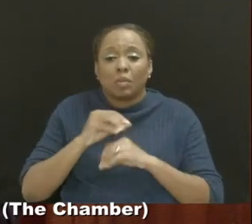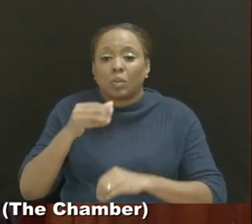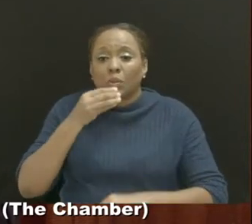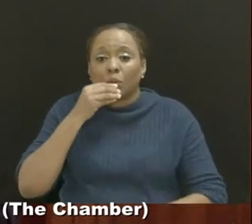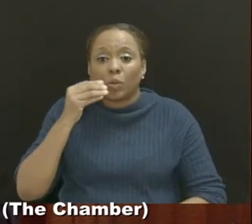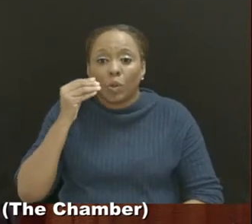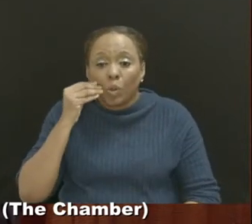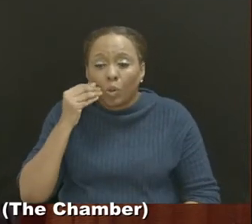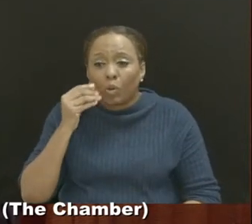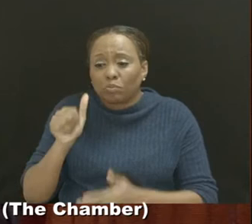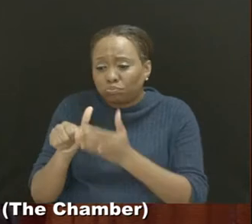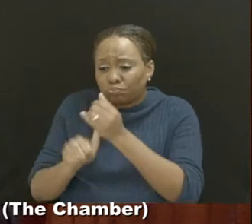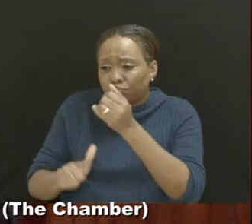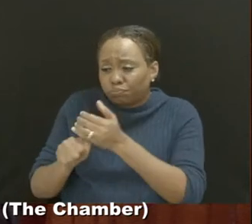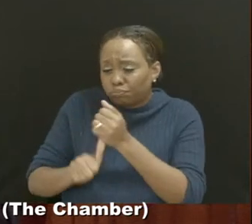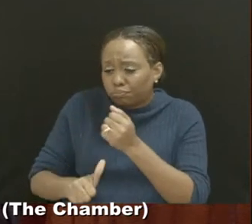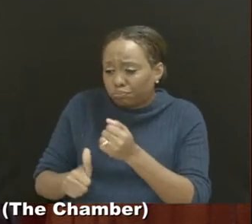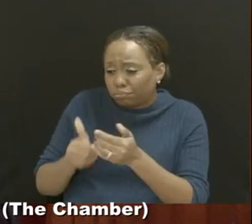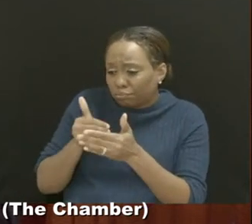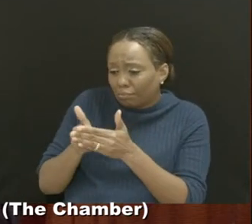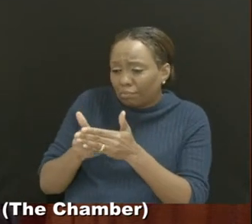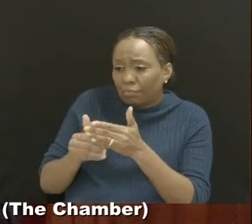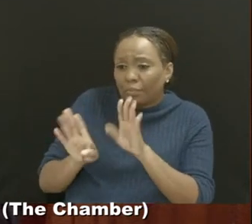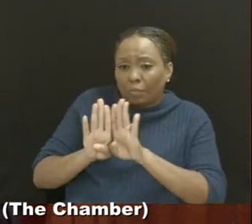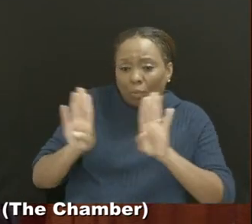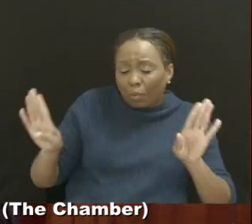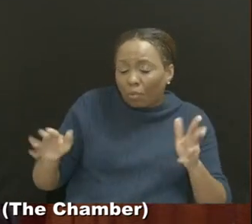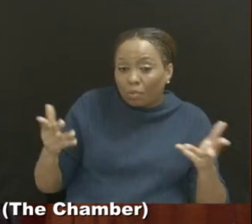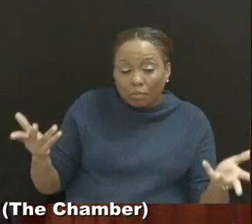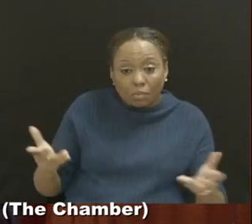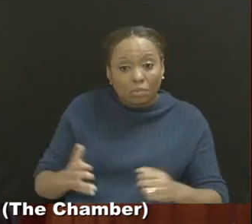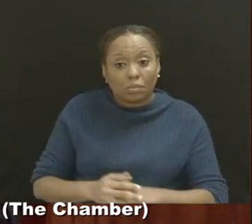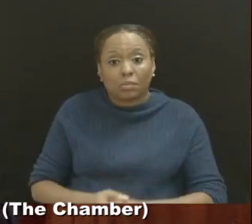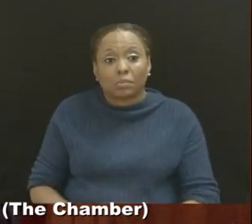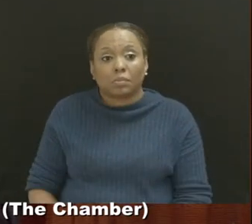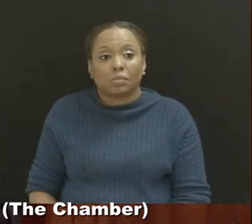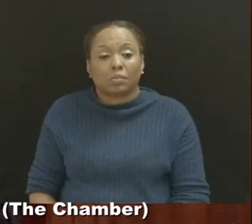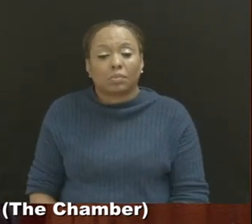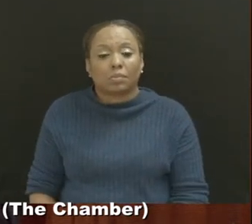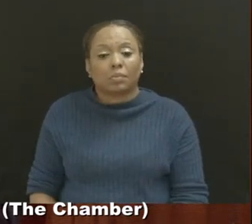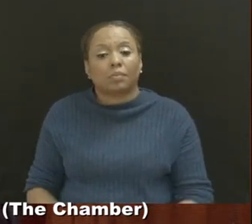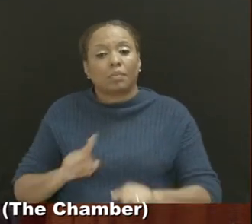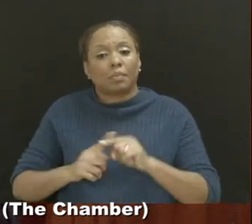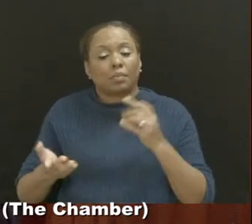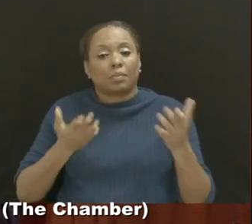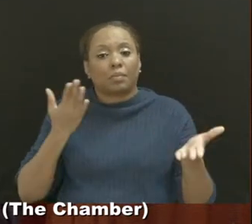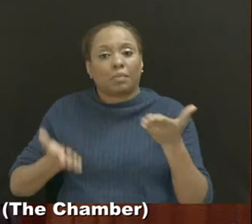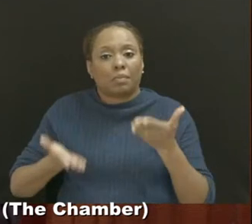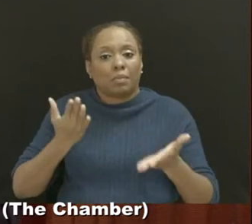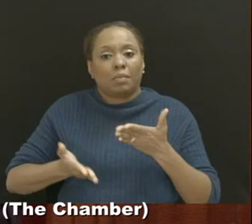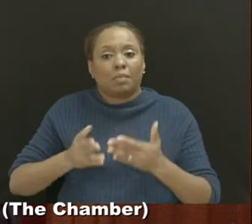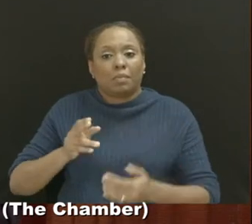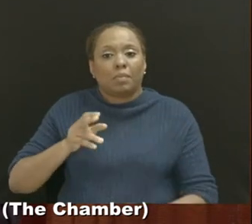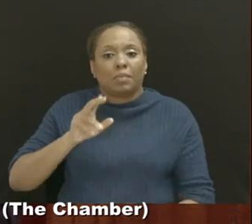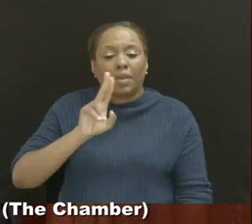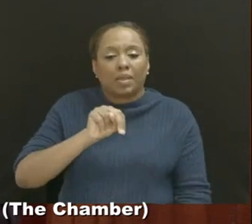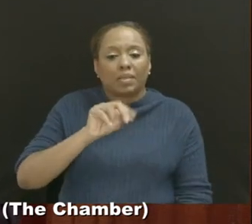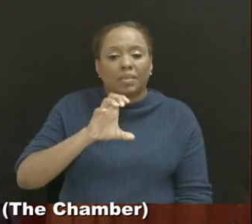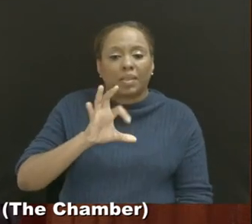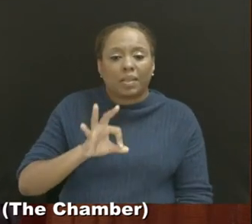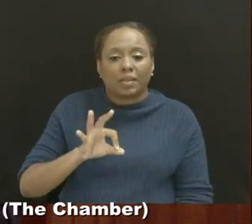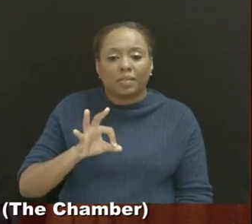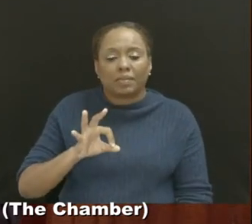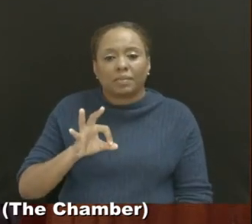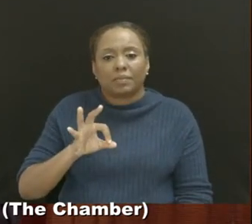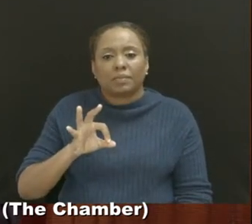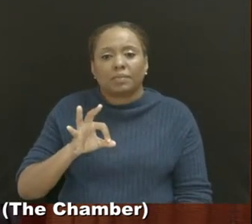if we can engage the National Cultural Foundation through the Ministry of Culture to have these spaces